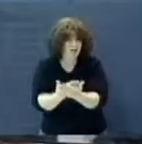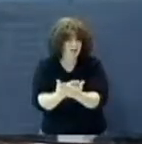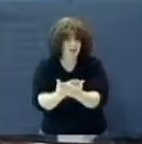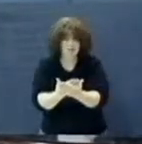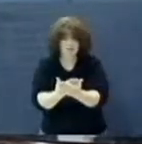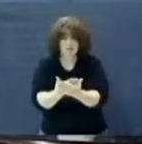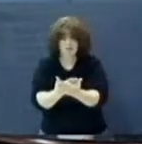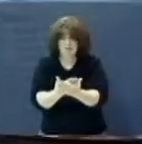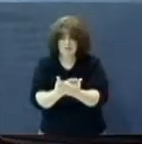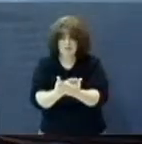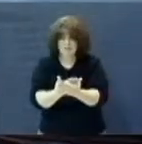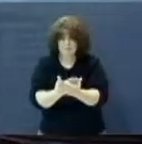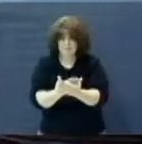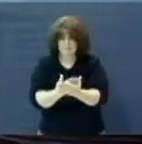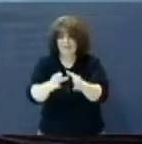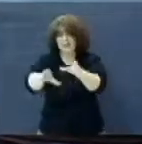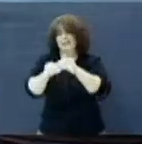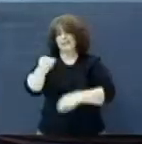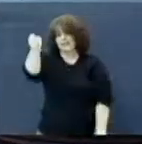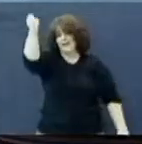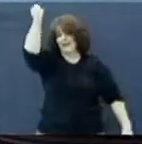dumb person to believe in evolution.